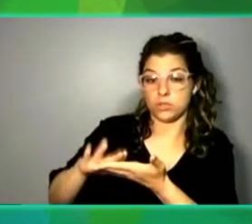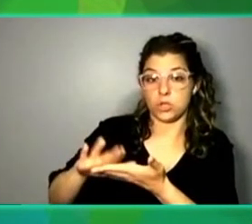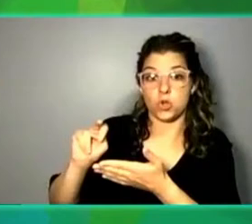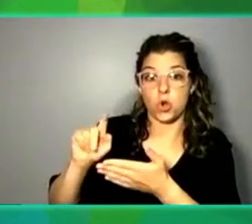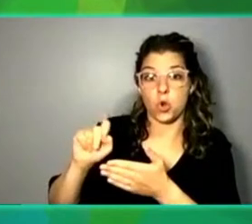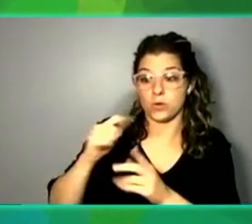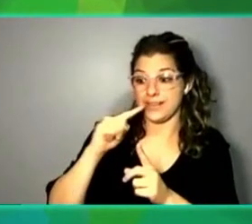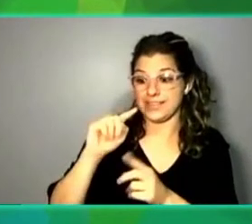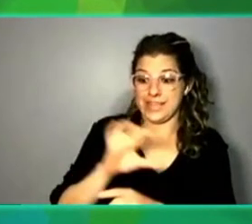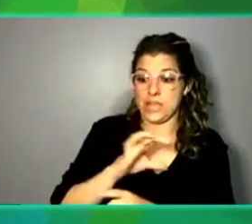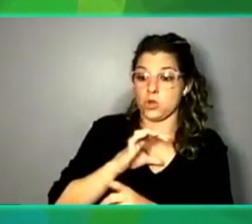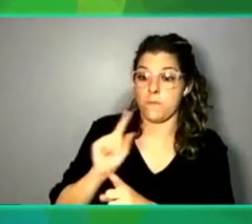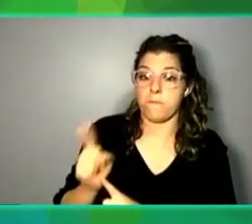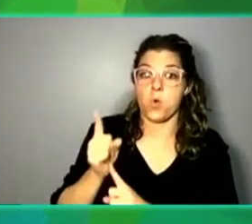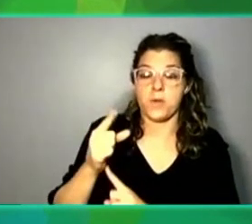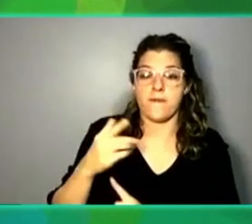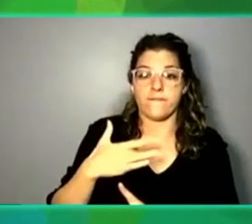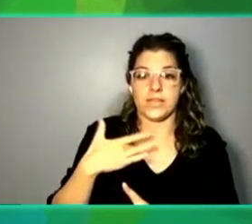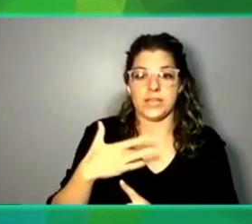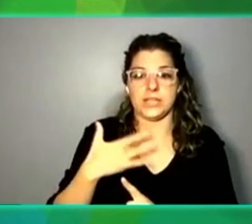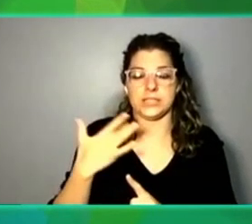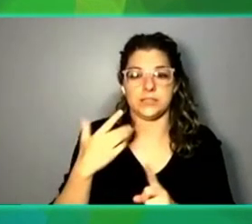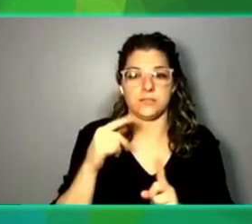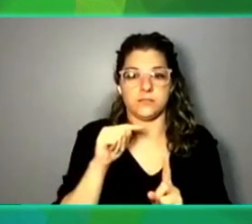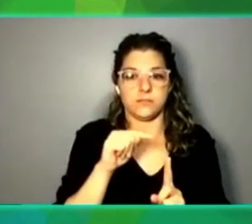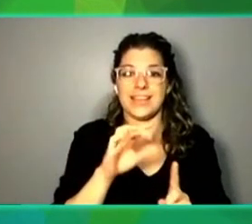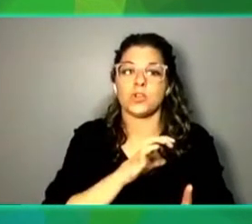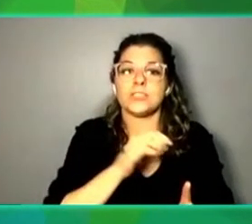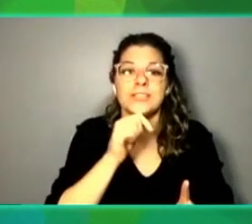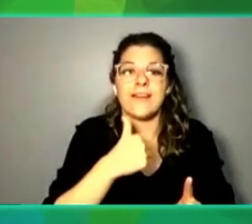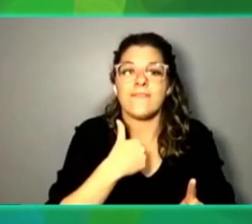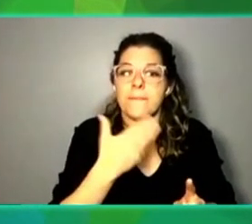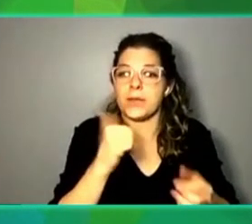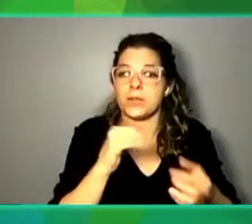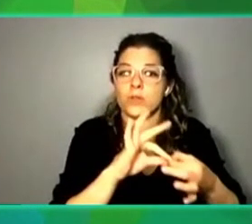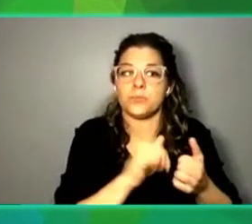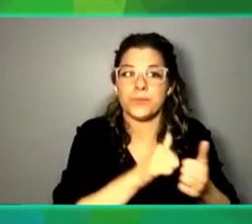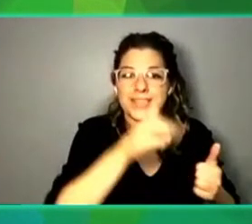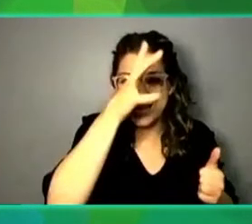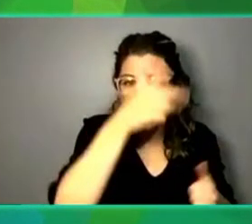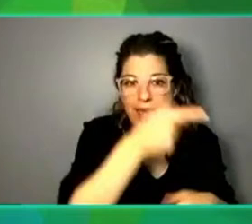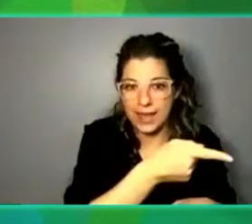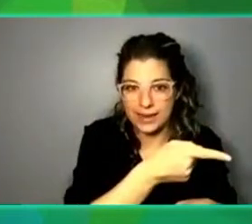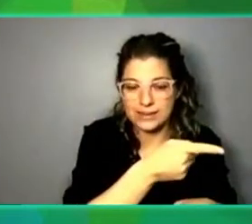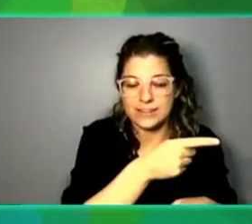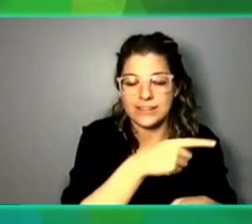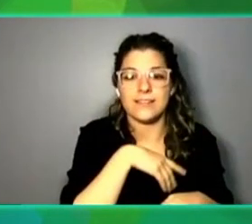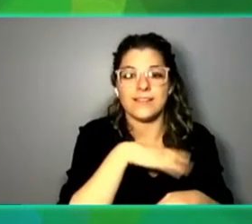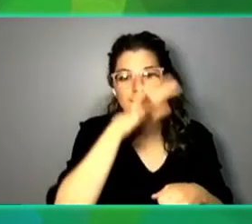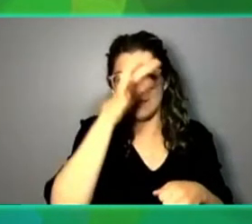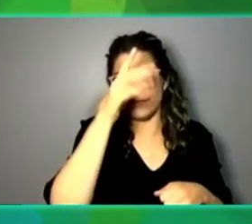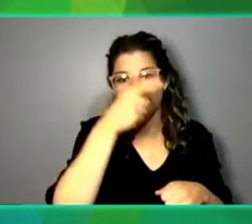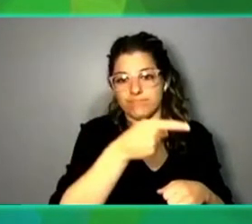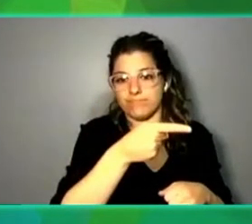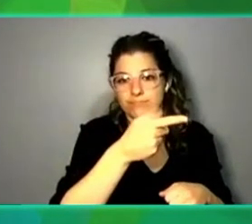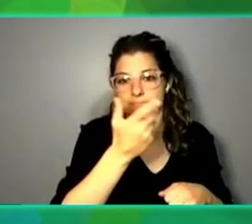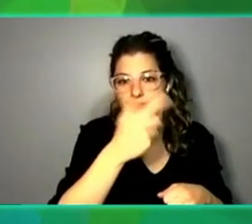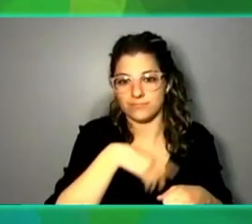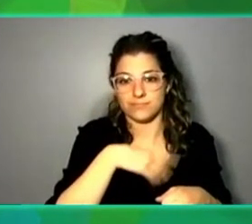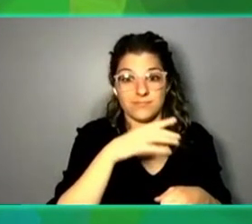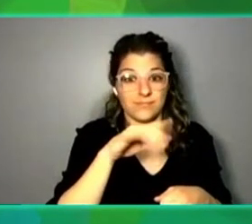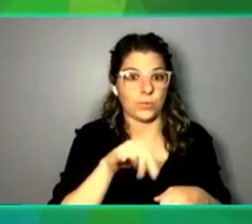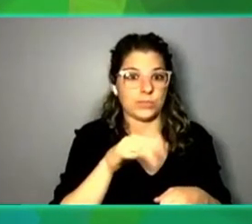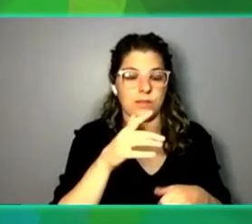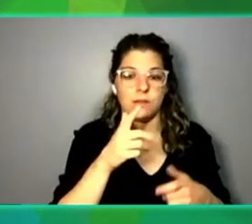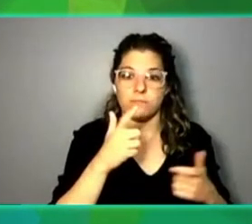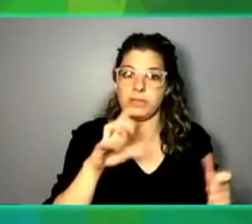moment feels, one of the characters didn't have the best relationship with his dad, his, you know, and that was a big